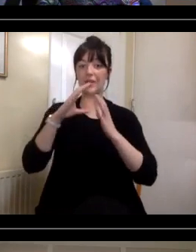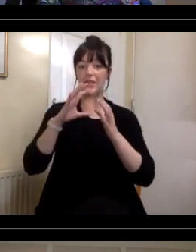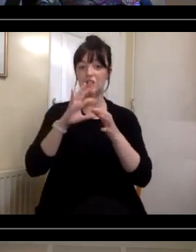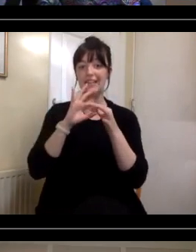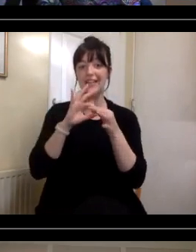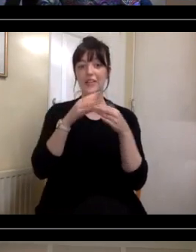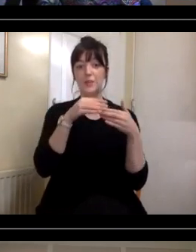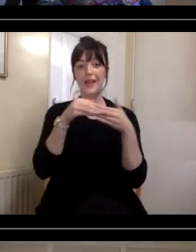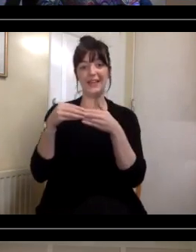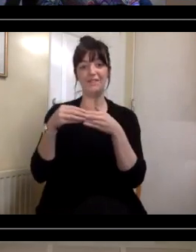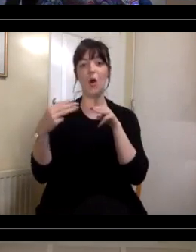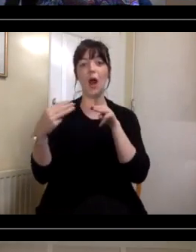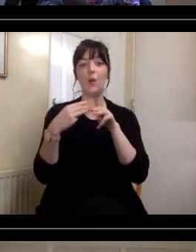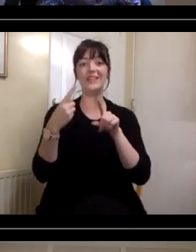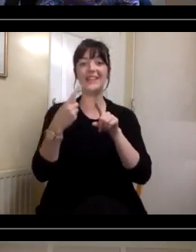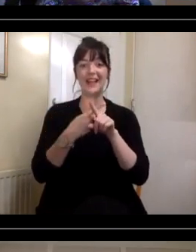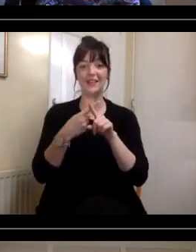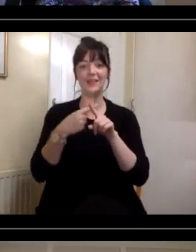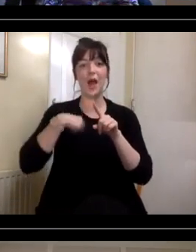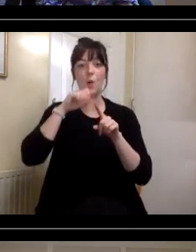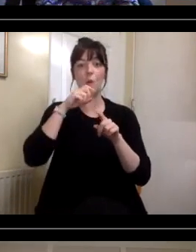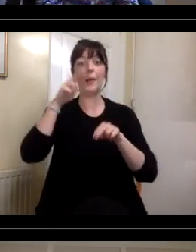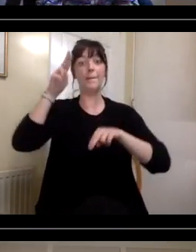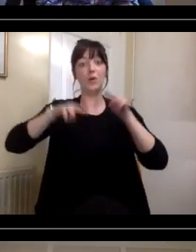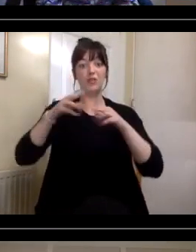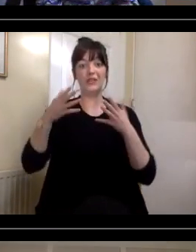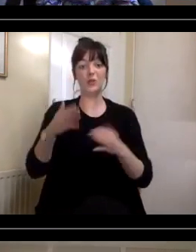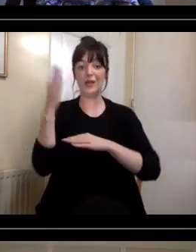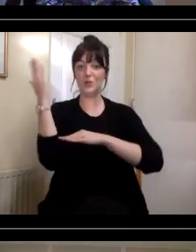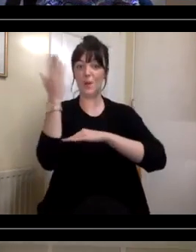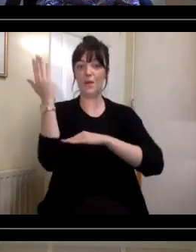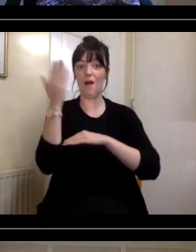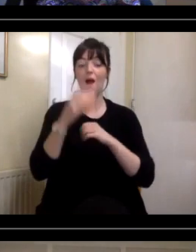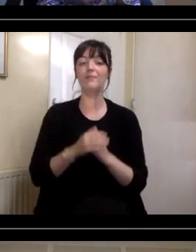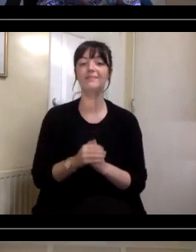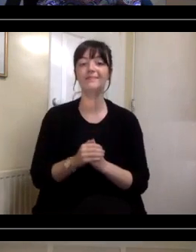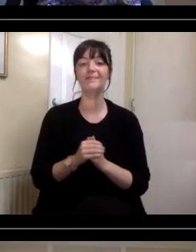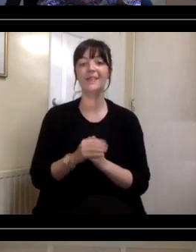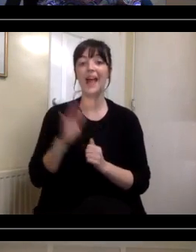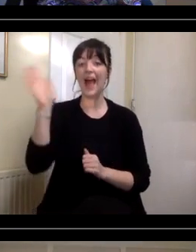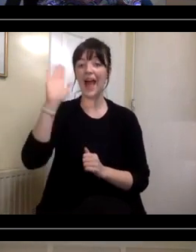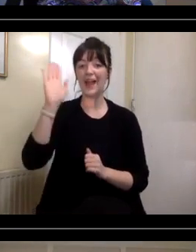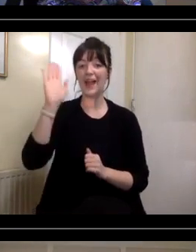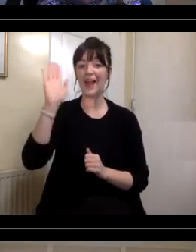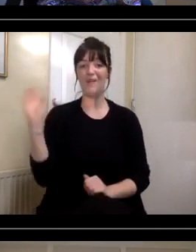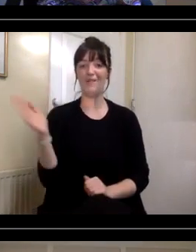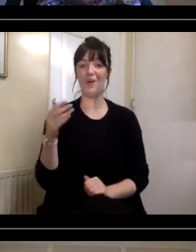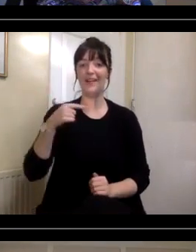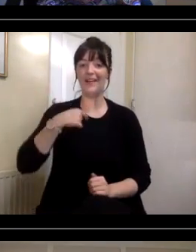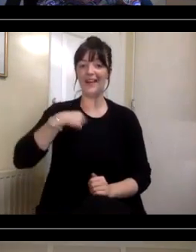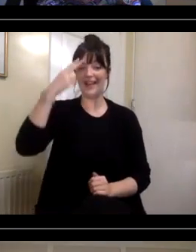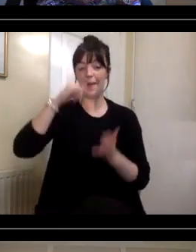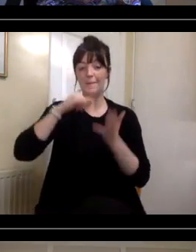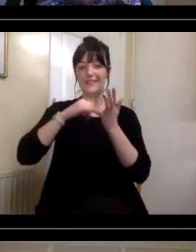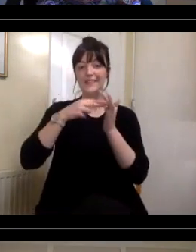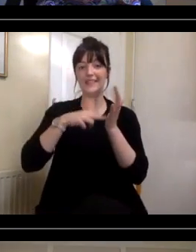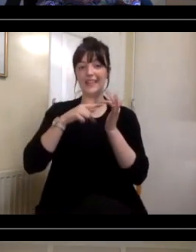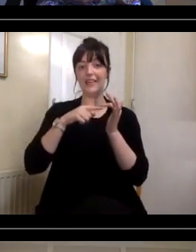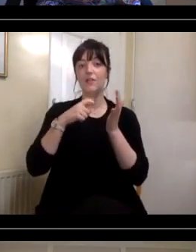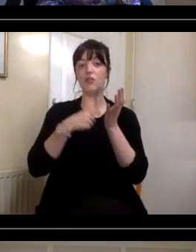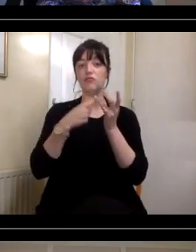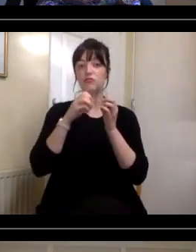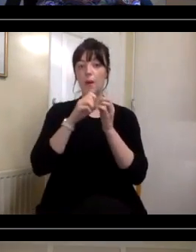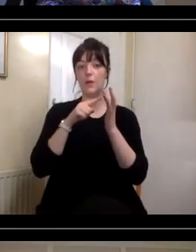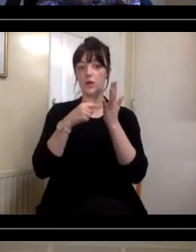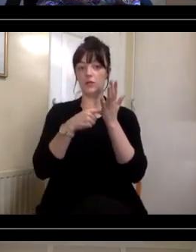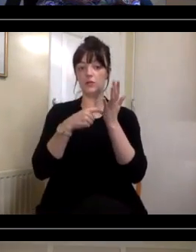England, and I'll be moderating today's webinar. Hello everyone, I'm Steve Roberts and I'm the Engineering Design Lead for Lower